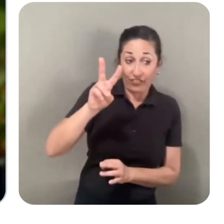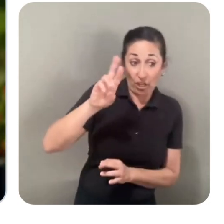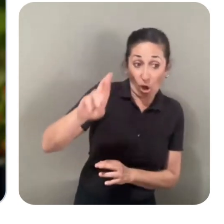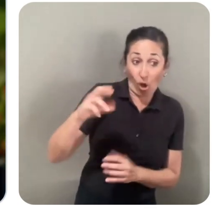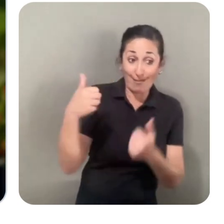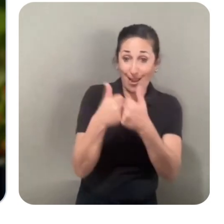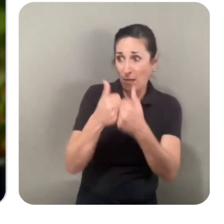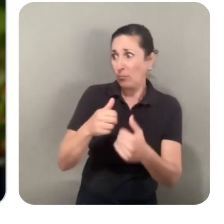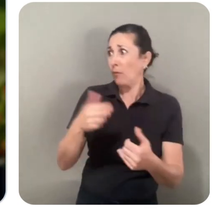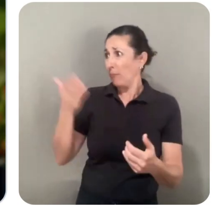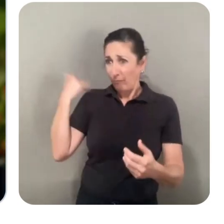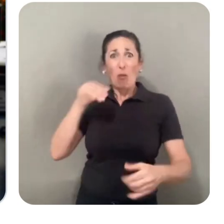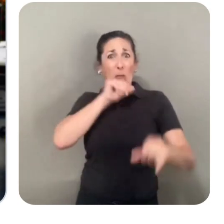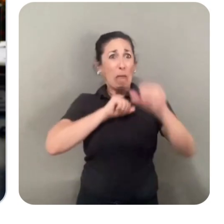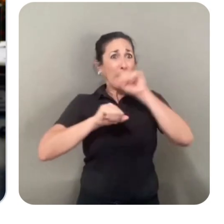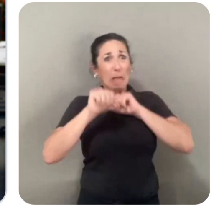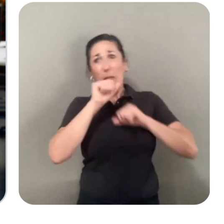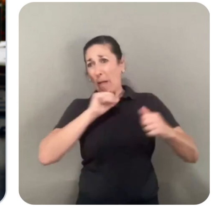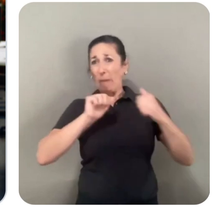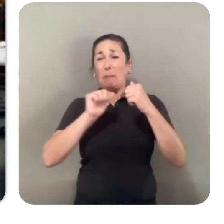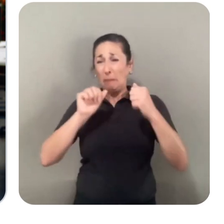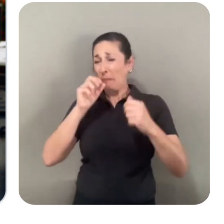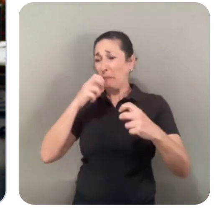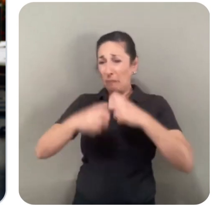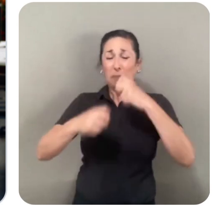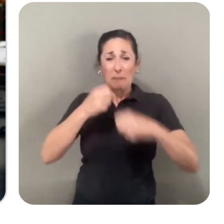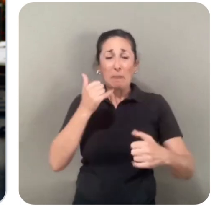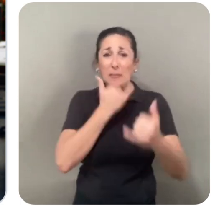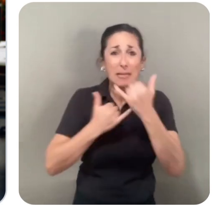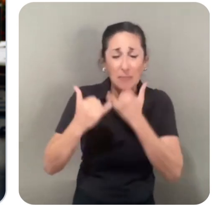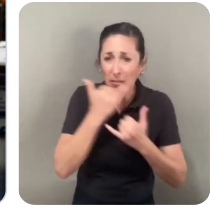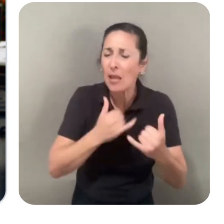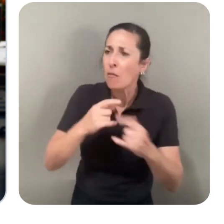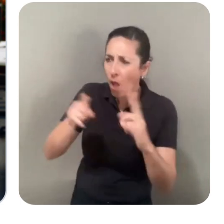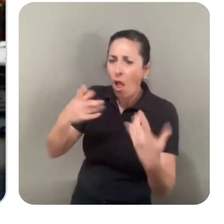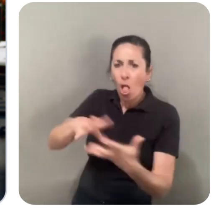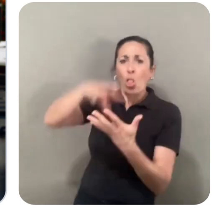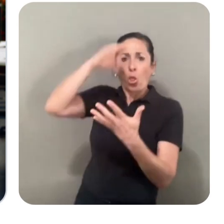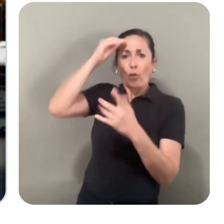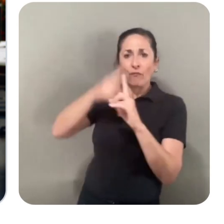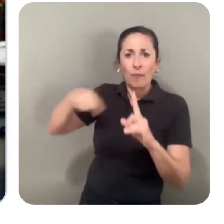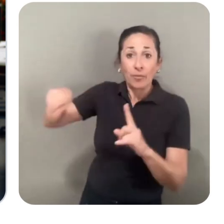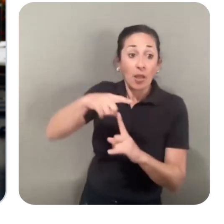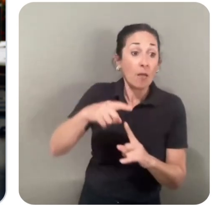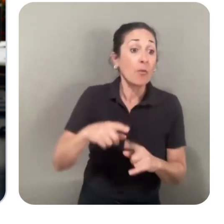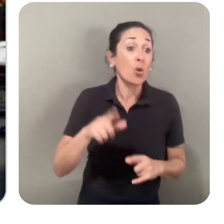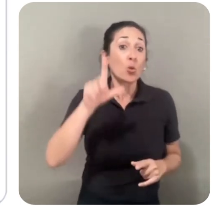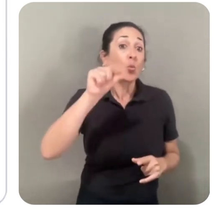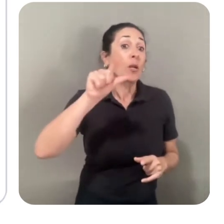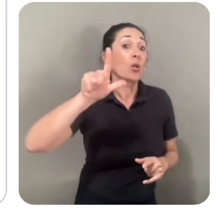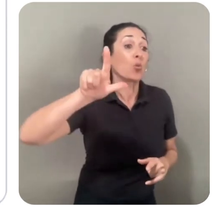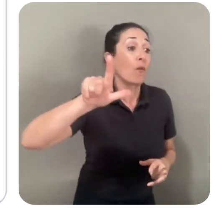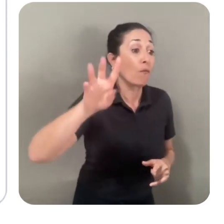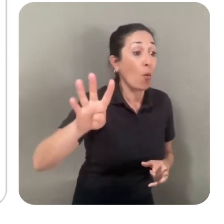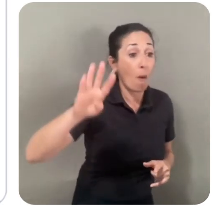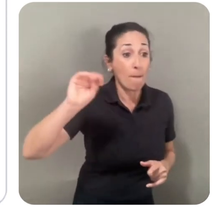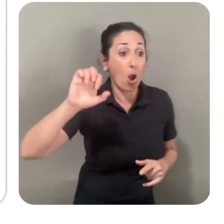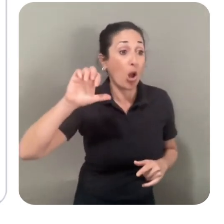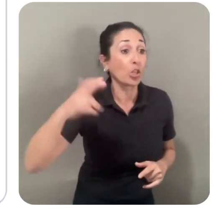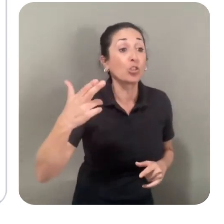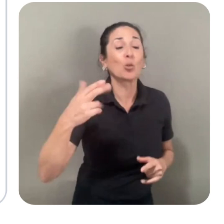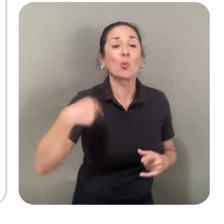but we had learned from all of them. In March of 2024, we launched our second title, Yeeps Hide and